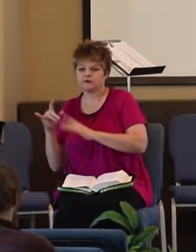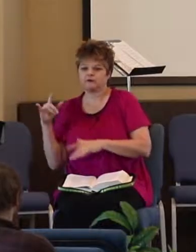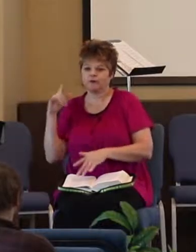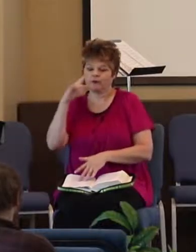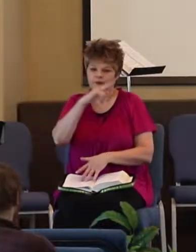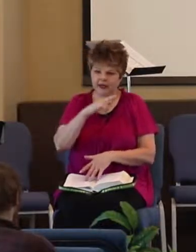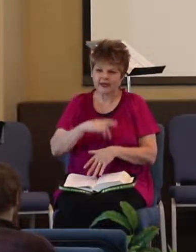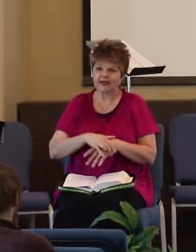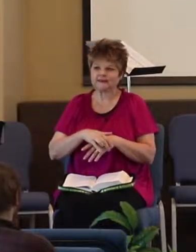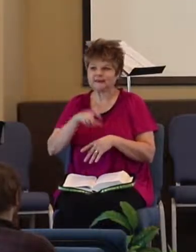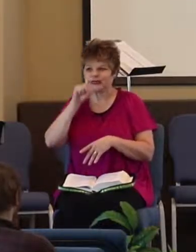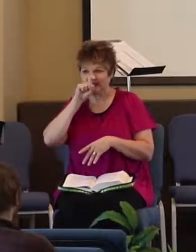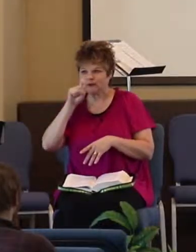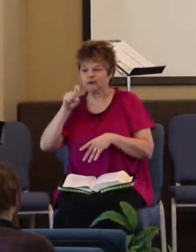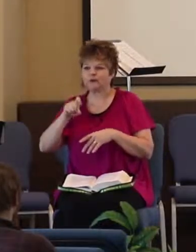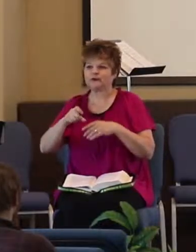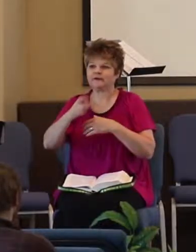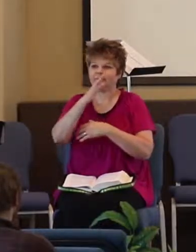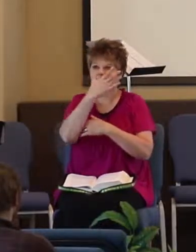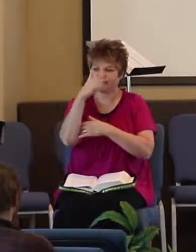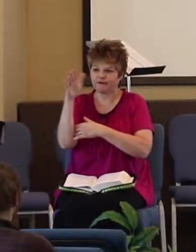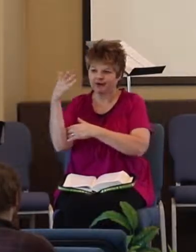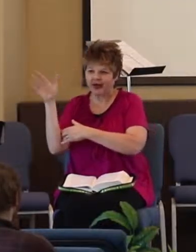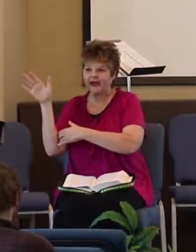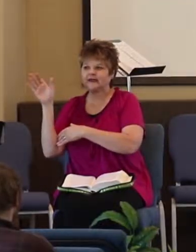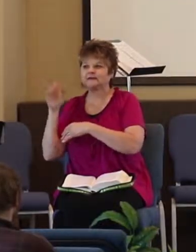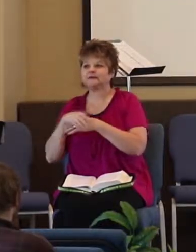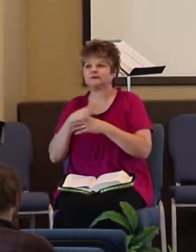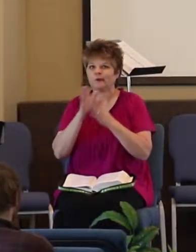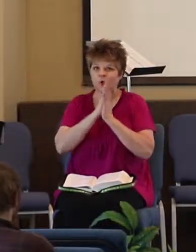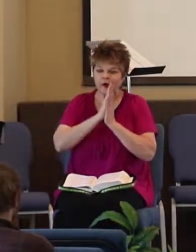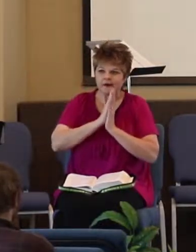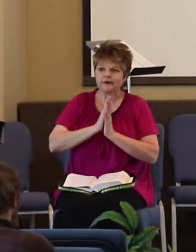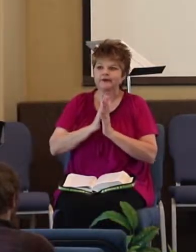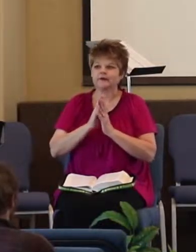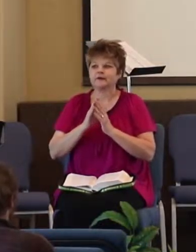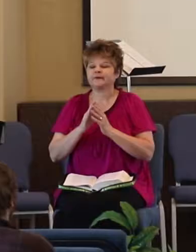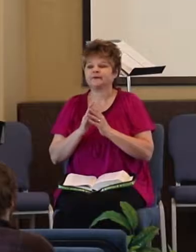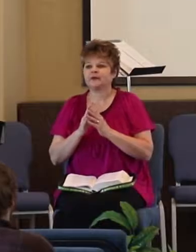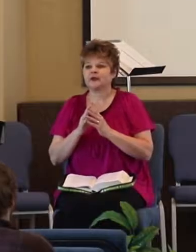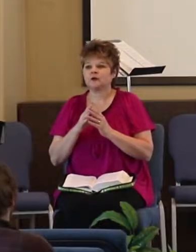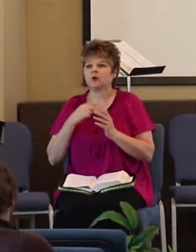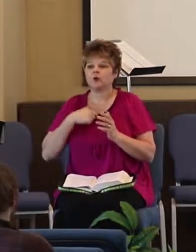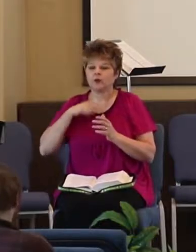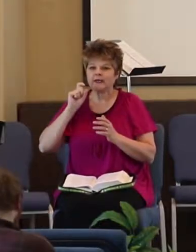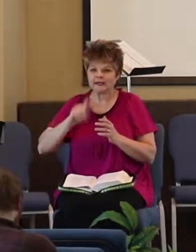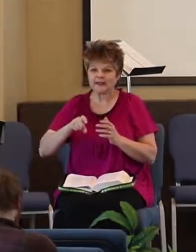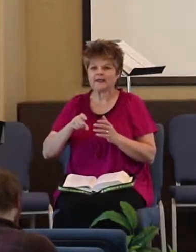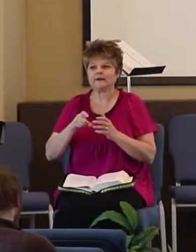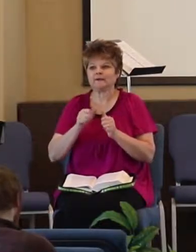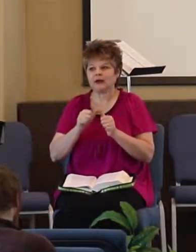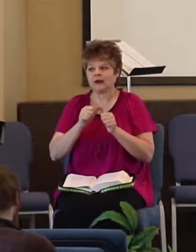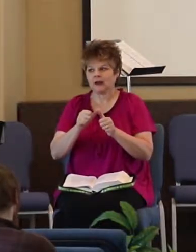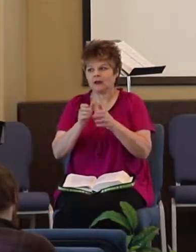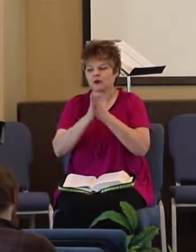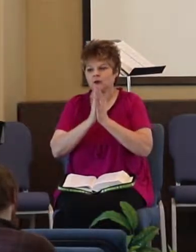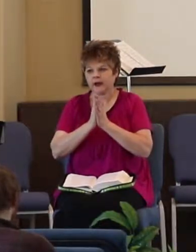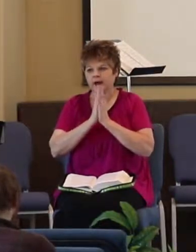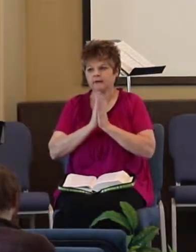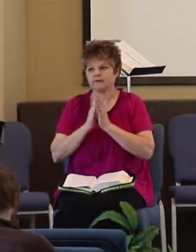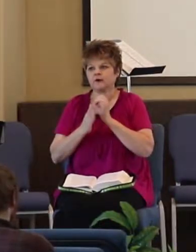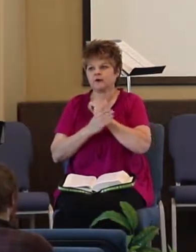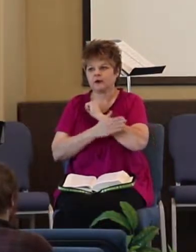and crosses and hands in prayer. And we need to be praying for our